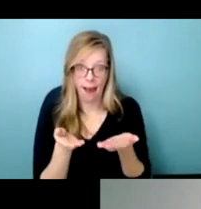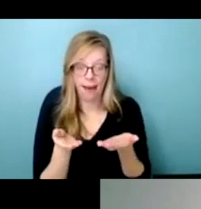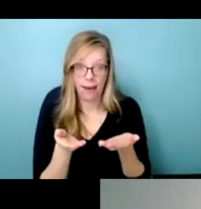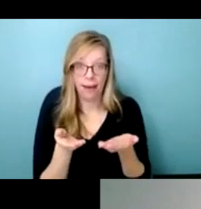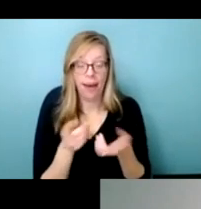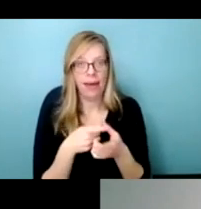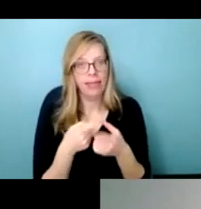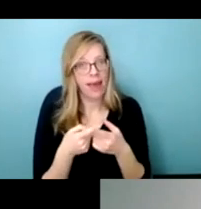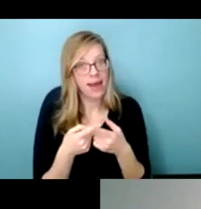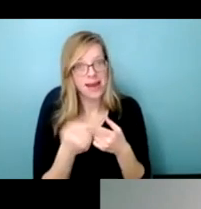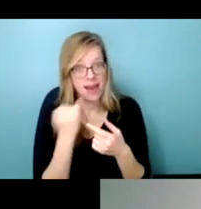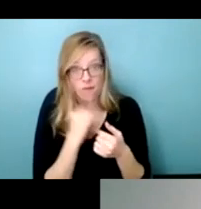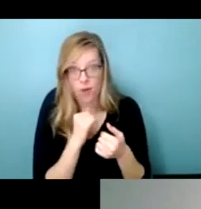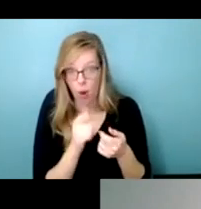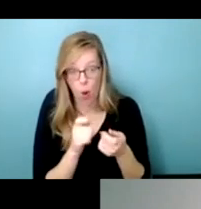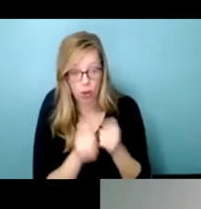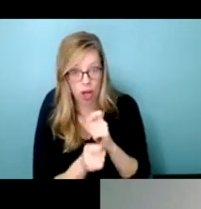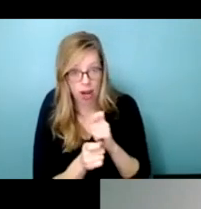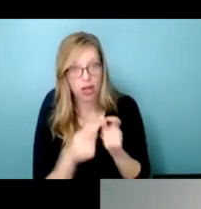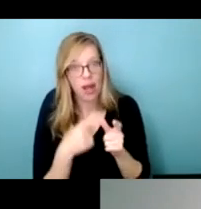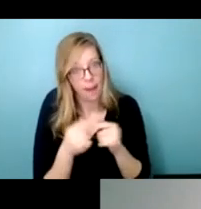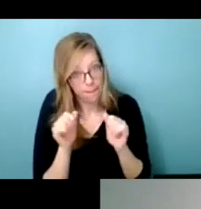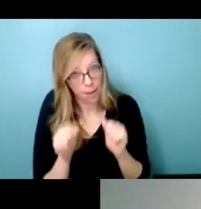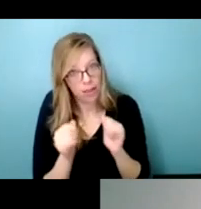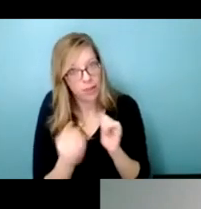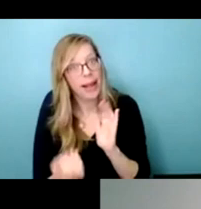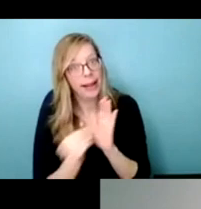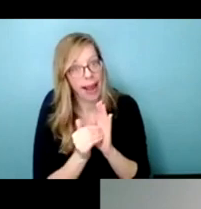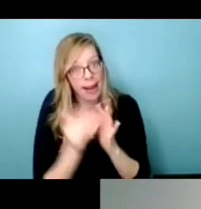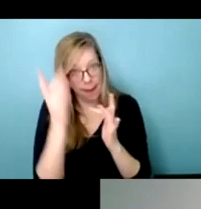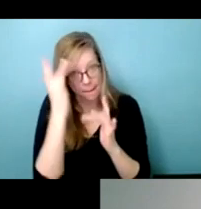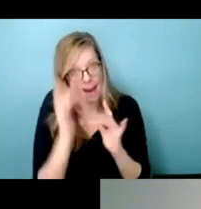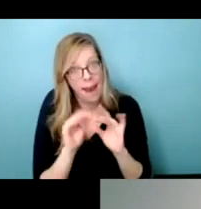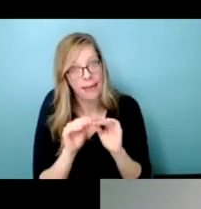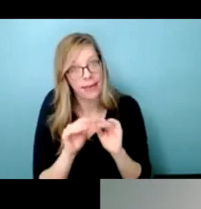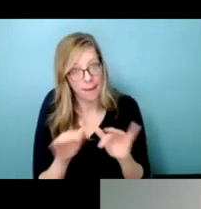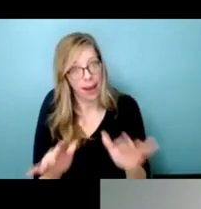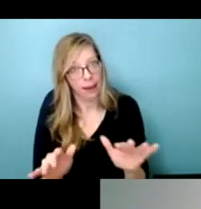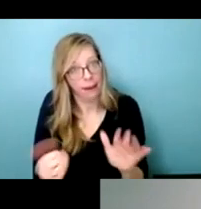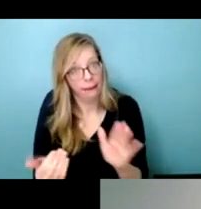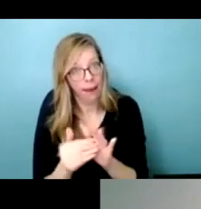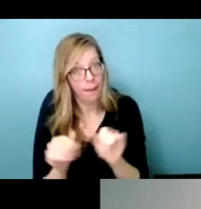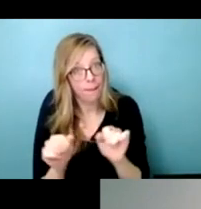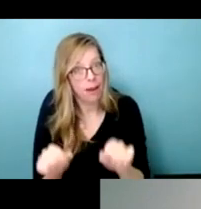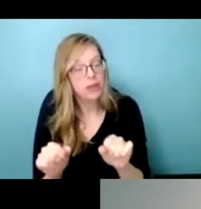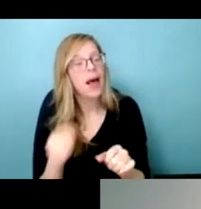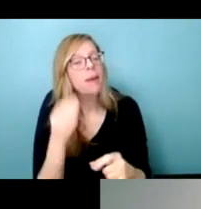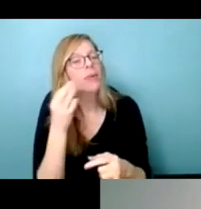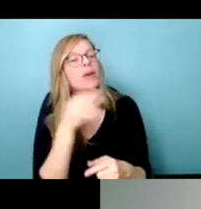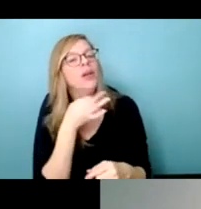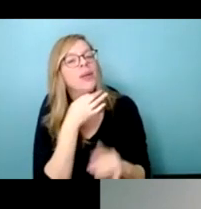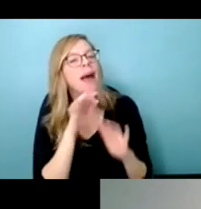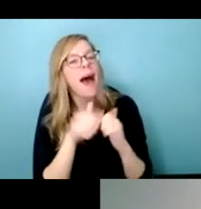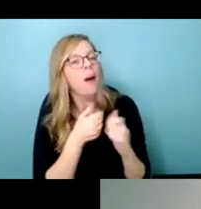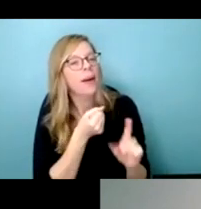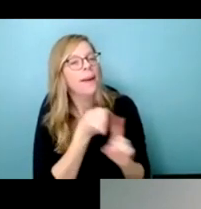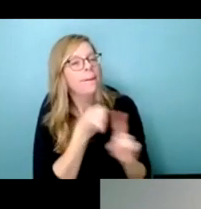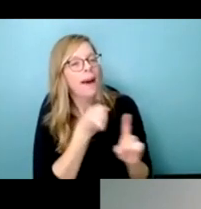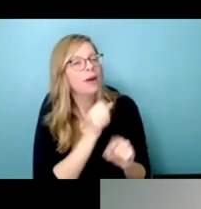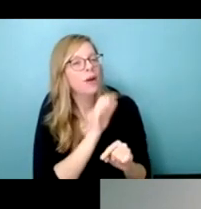through an environmental lens, I'm interested to hear how this will impact the work that you guys are doing moving forward.